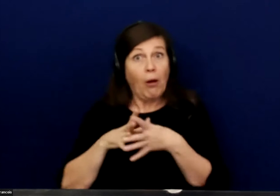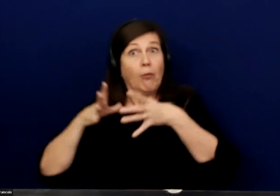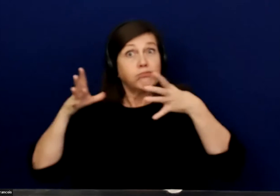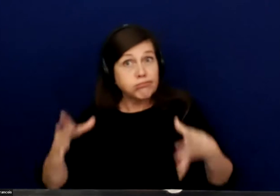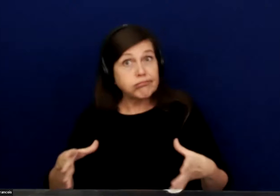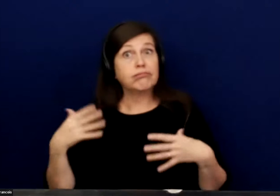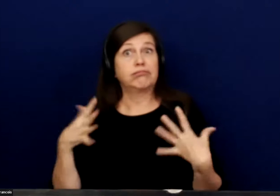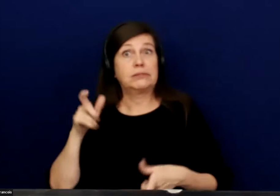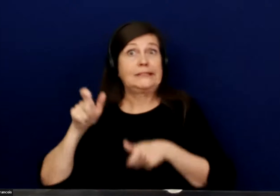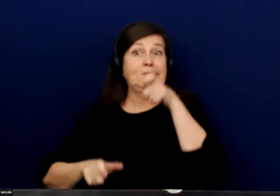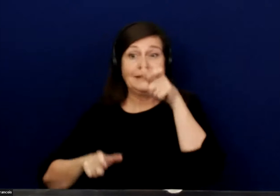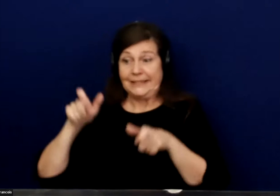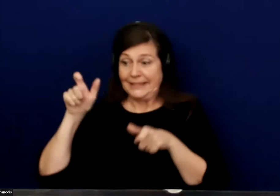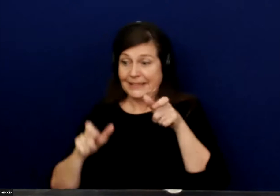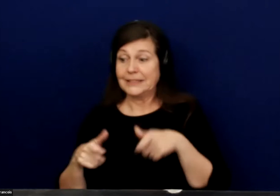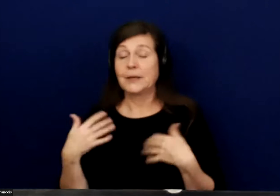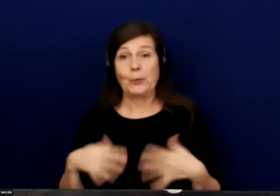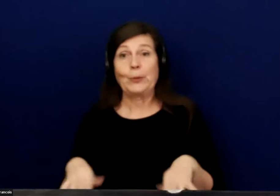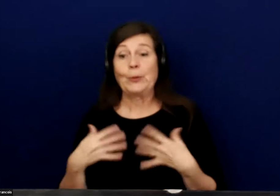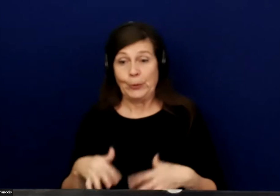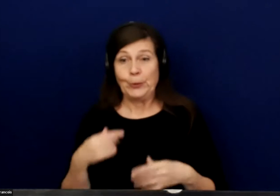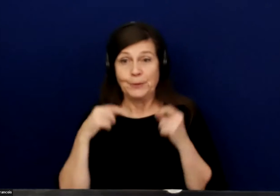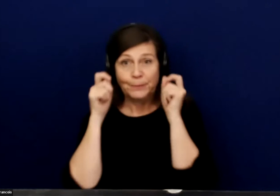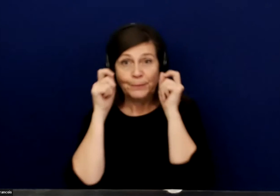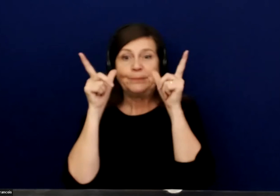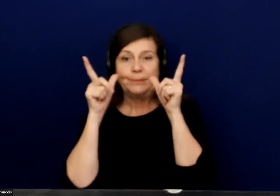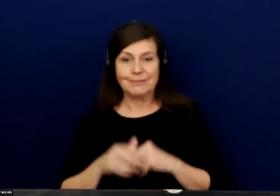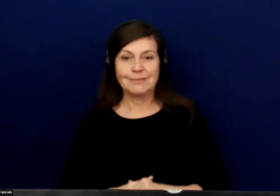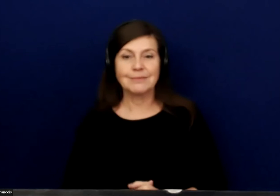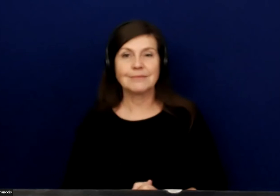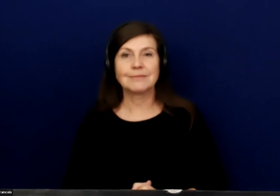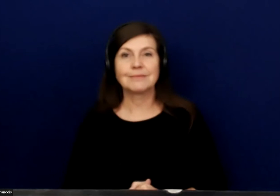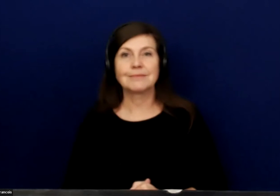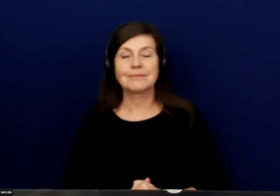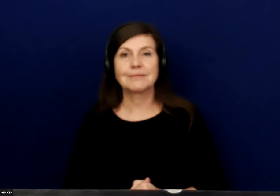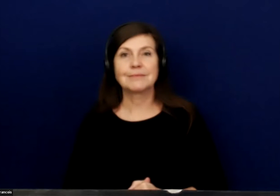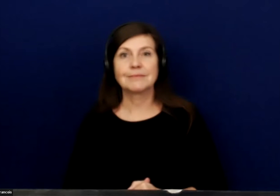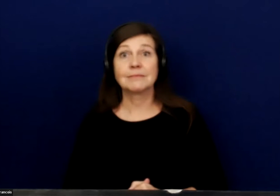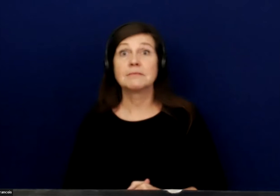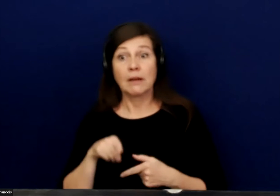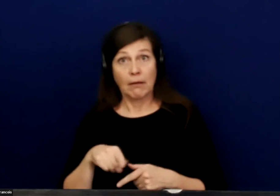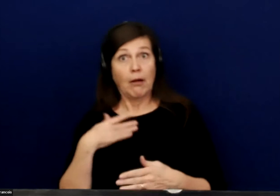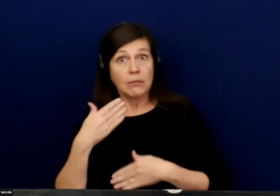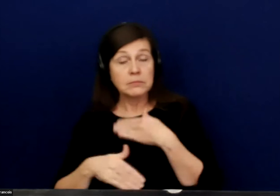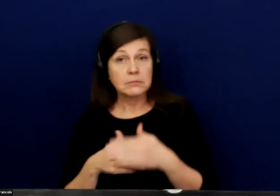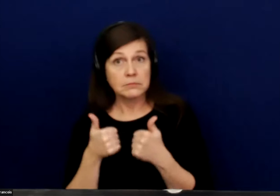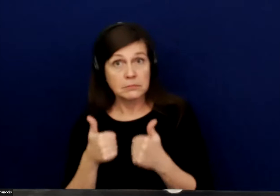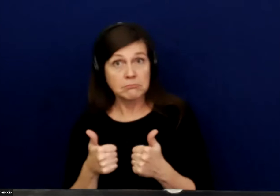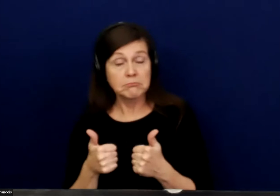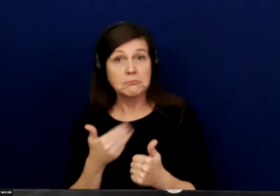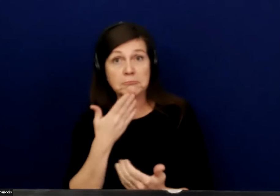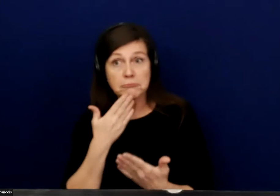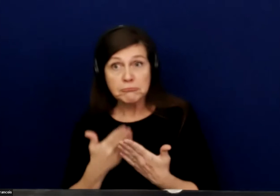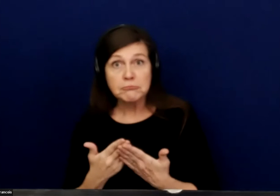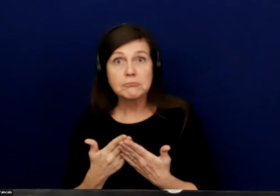Yeah. So that's definitely something we should look into, because I think that is, if that works well, and it sounds like it's a good practice,